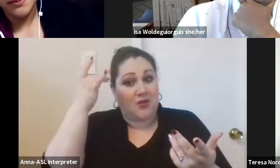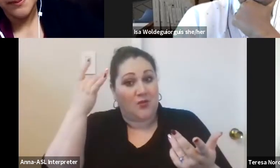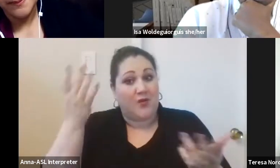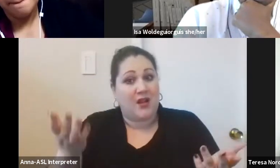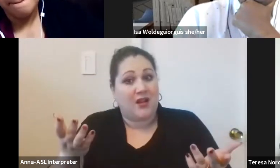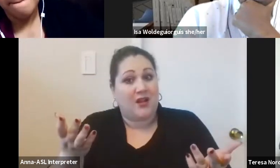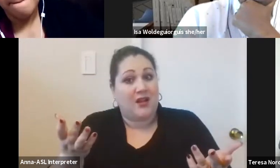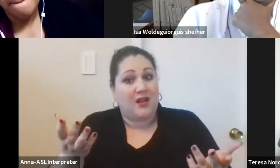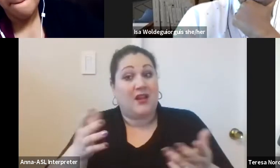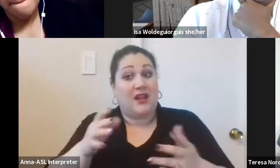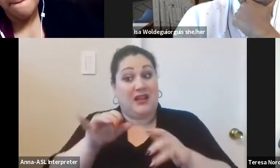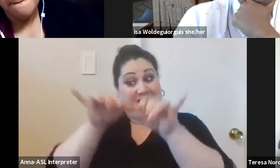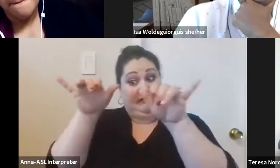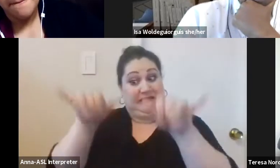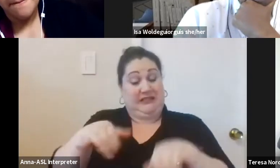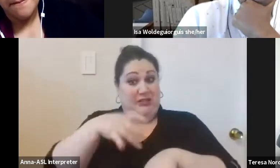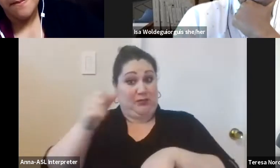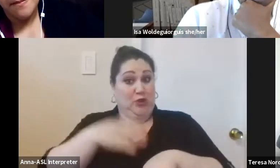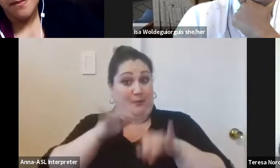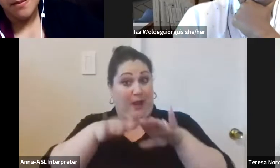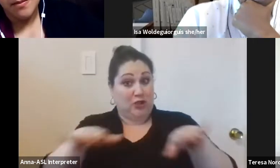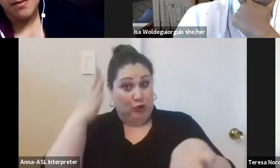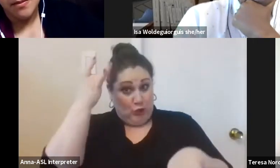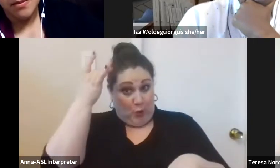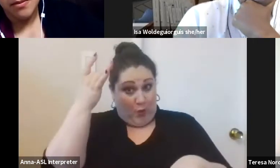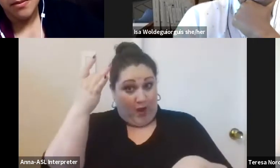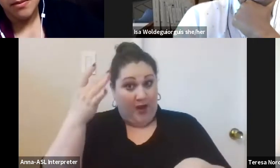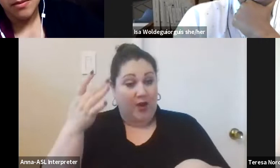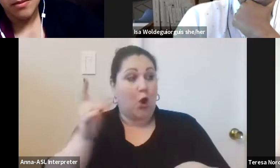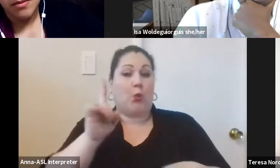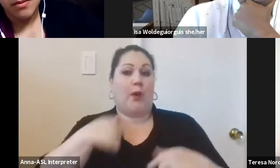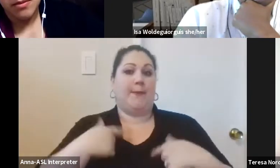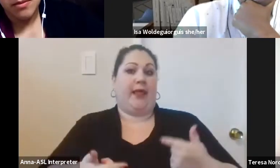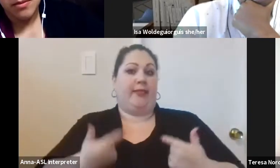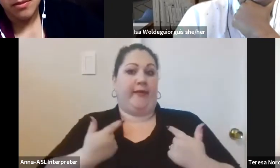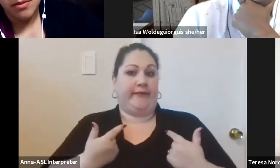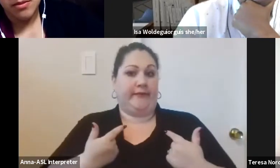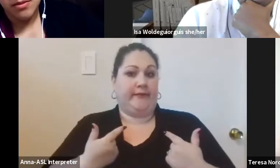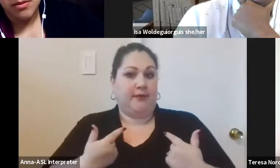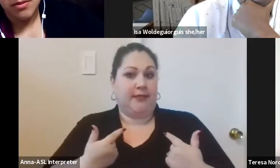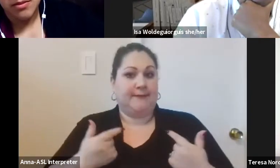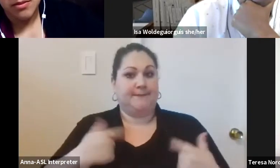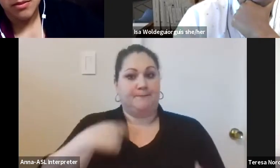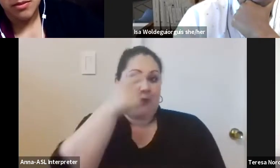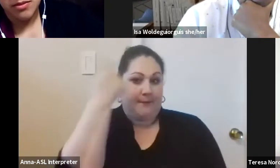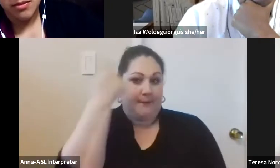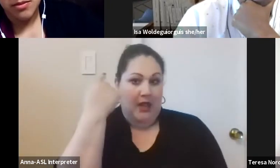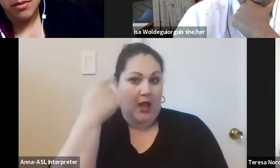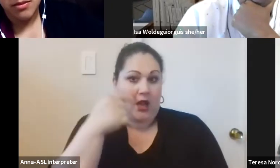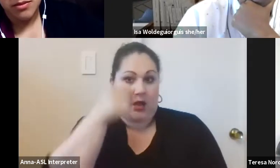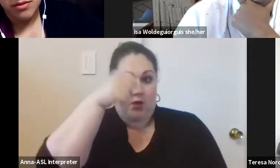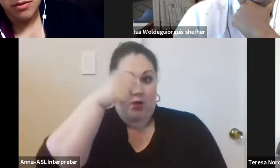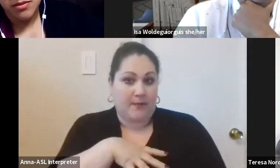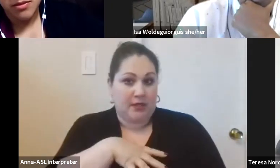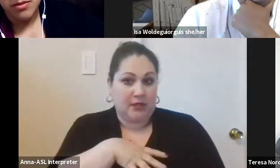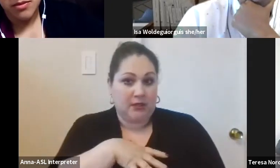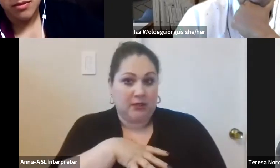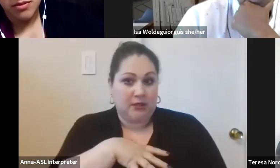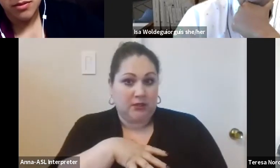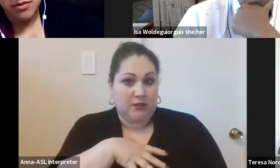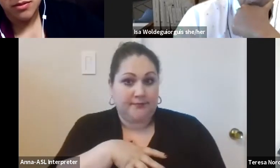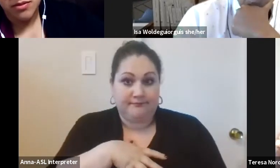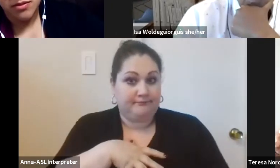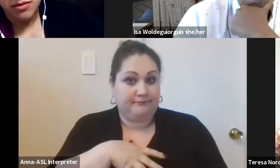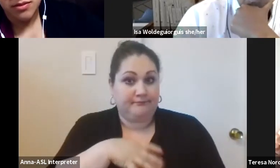I lived in. I can honestly say they took my children because I was Black, or I'm an immigrant Black woman. Because I had